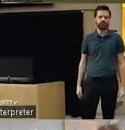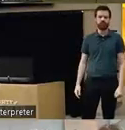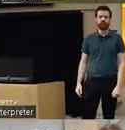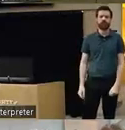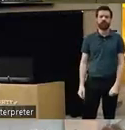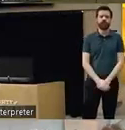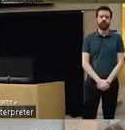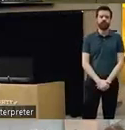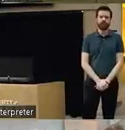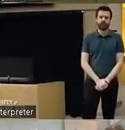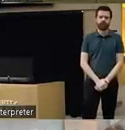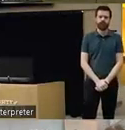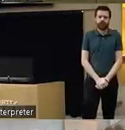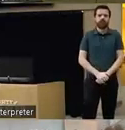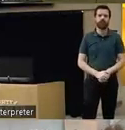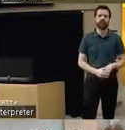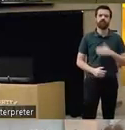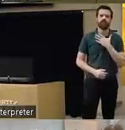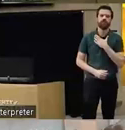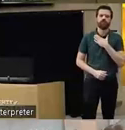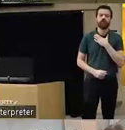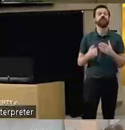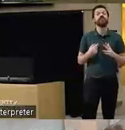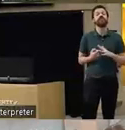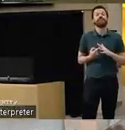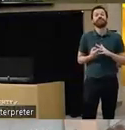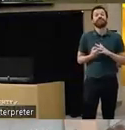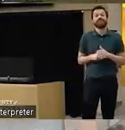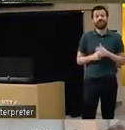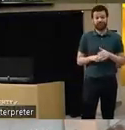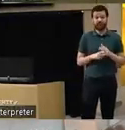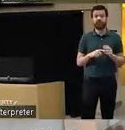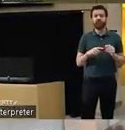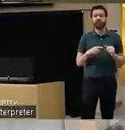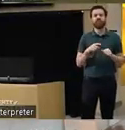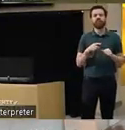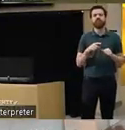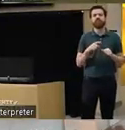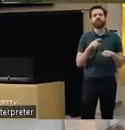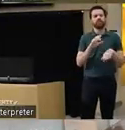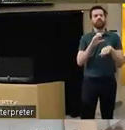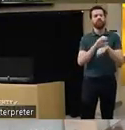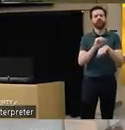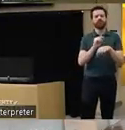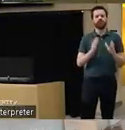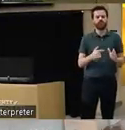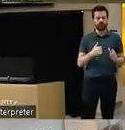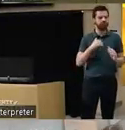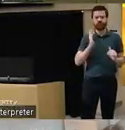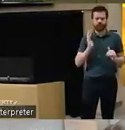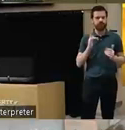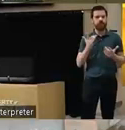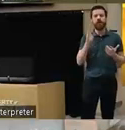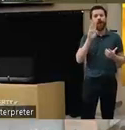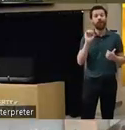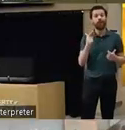We've gone about this different ways. When I was initially working as a co-located consultant, I would do brown bag